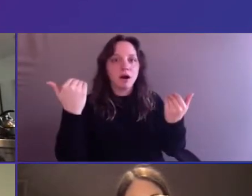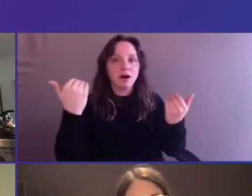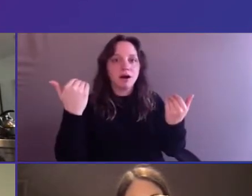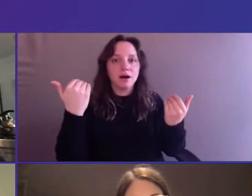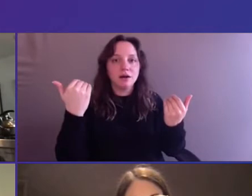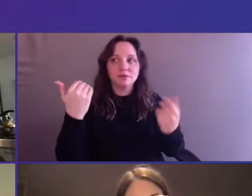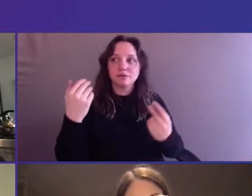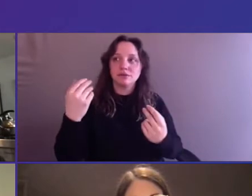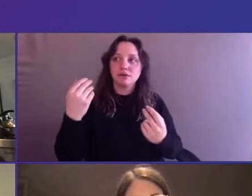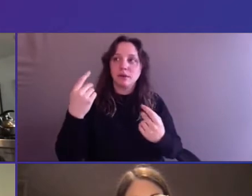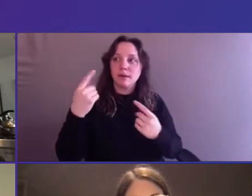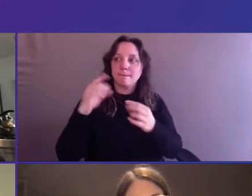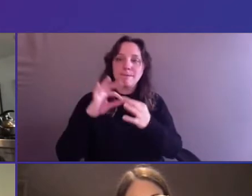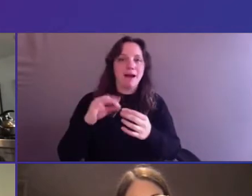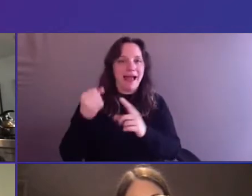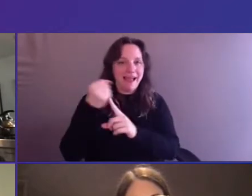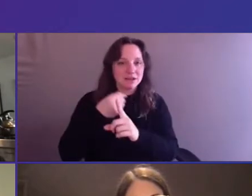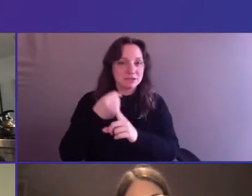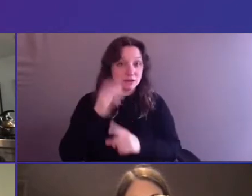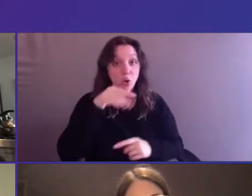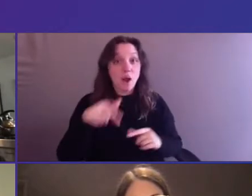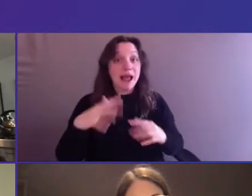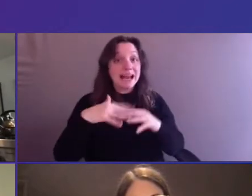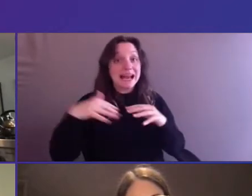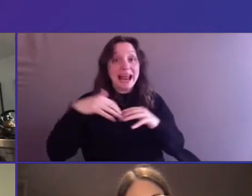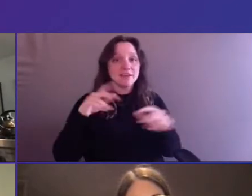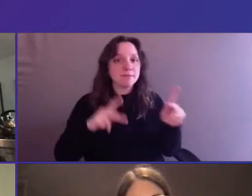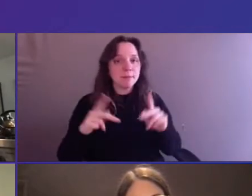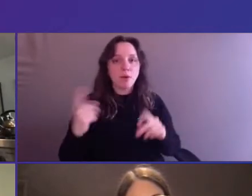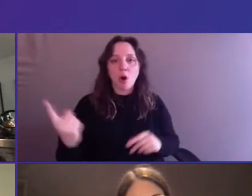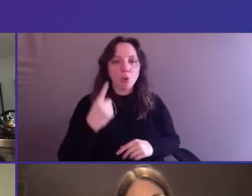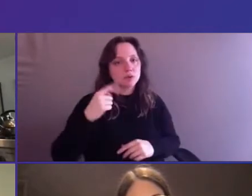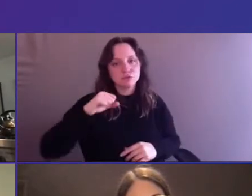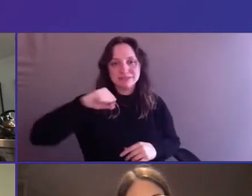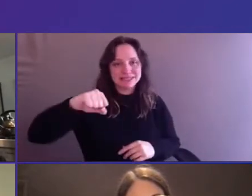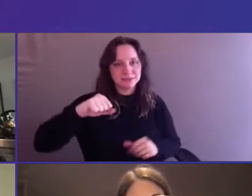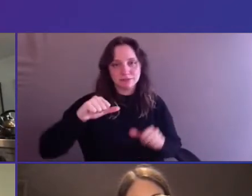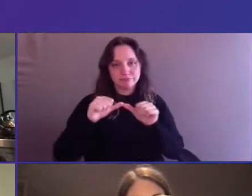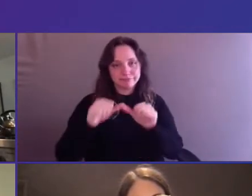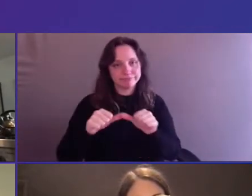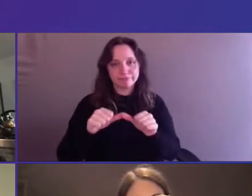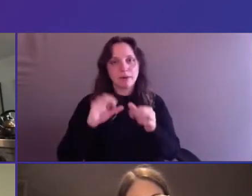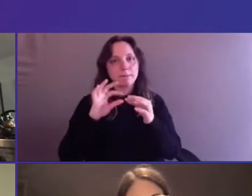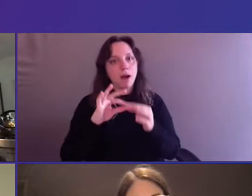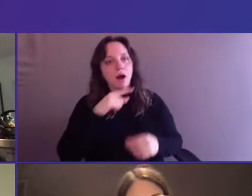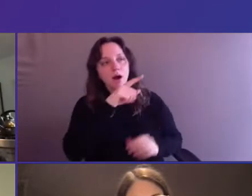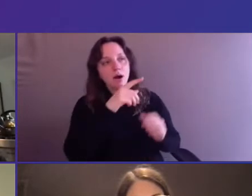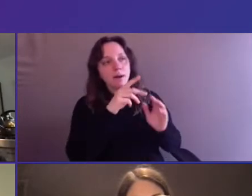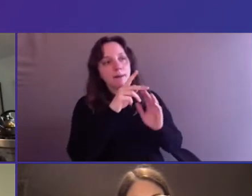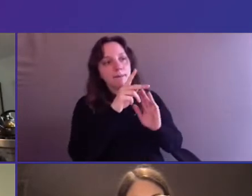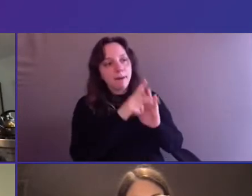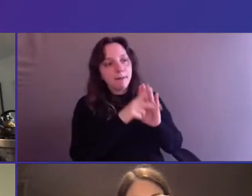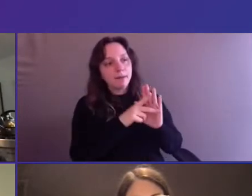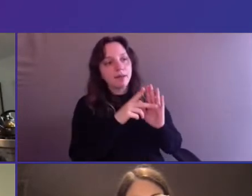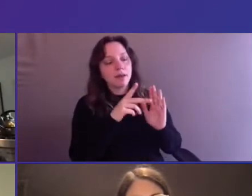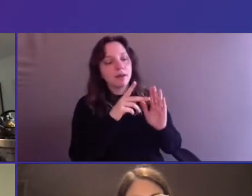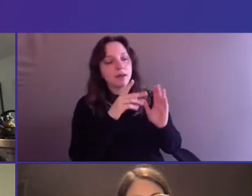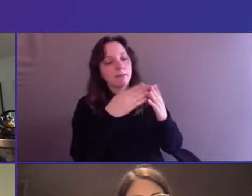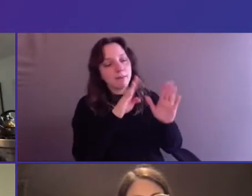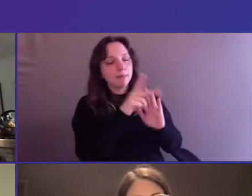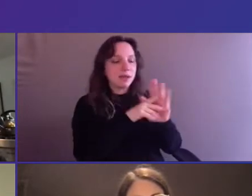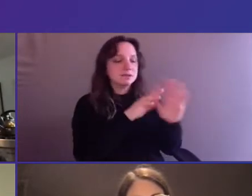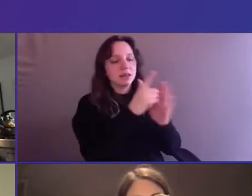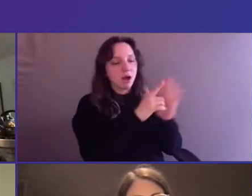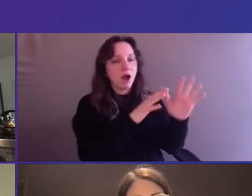called advocacy. The Native people are constantly resisting public policy that infringes upon their